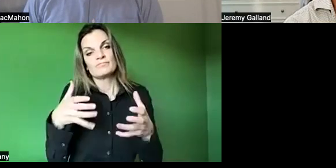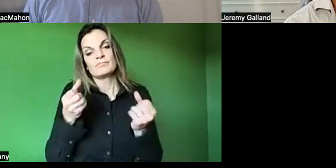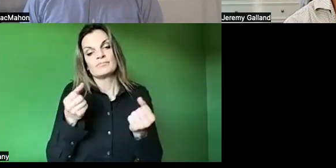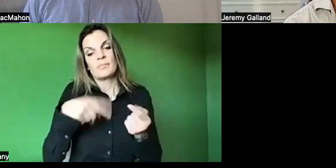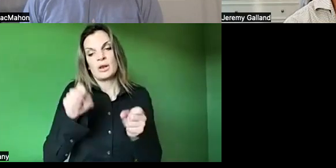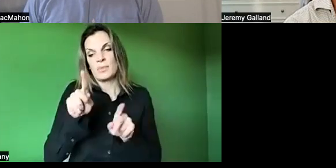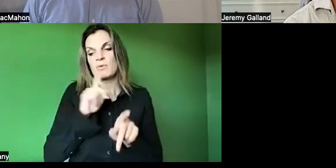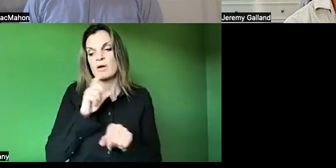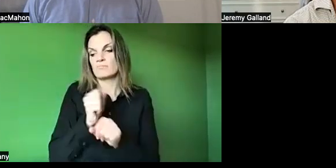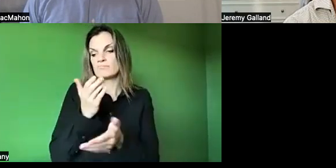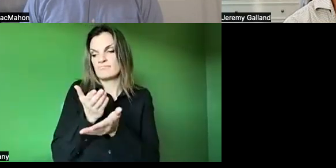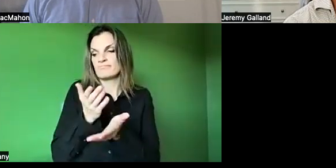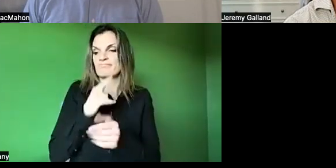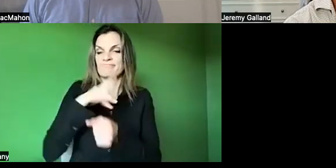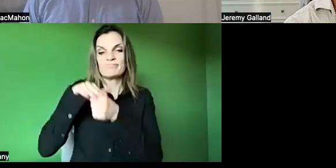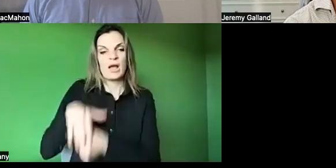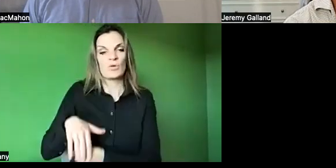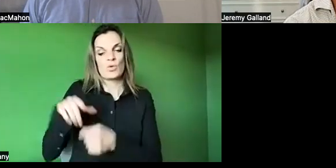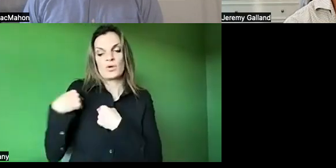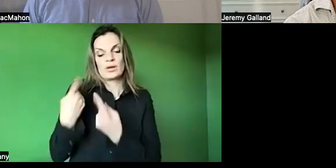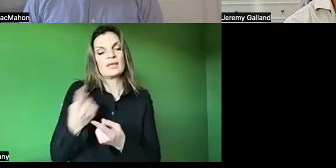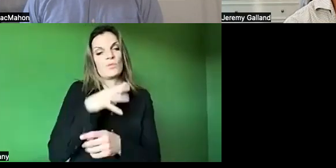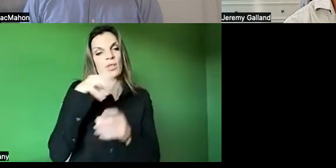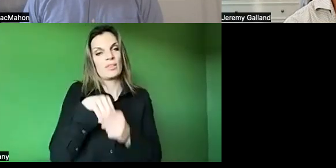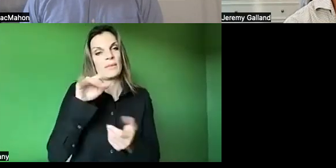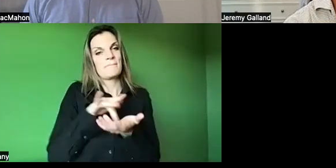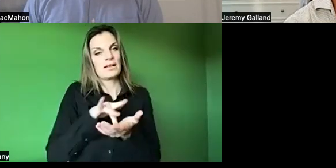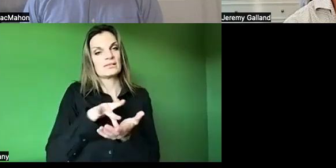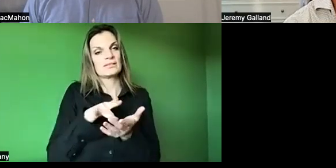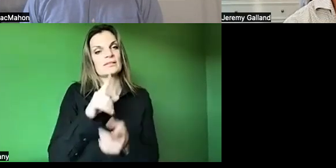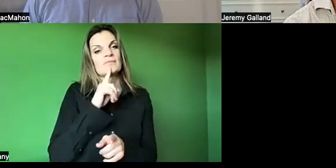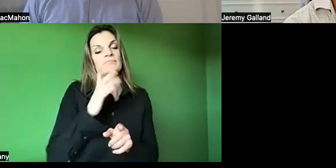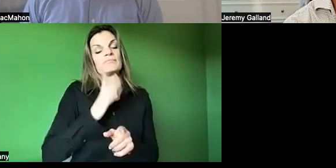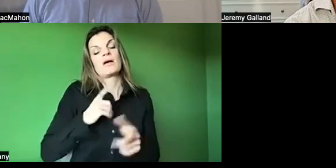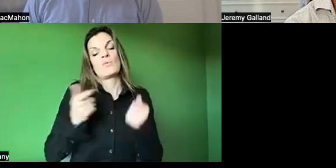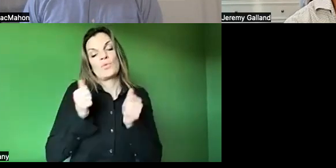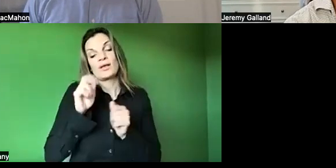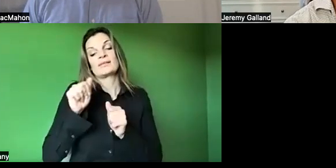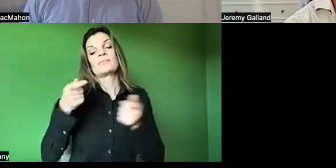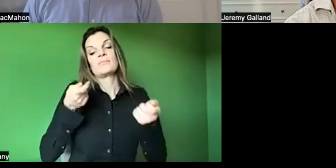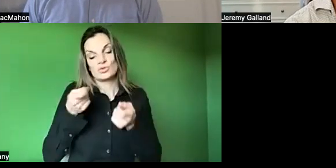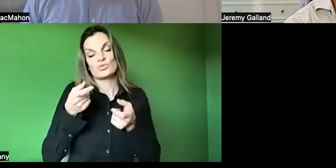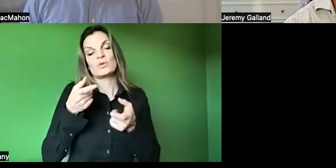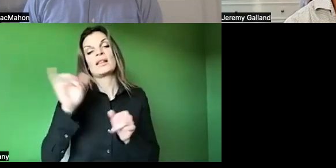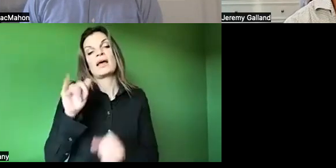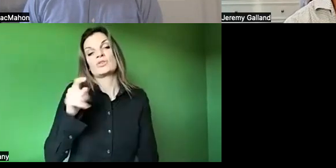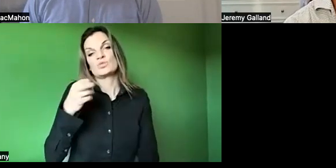minorities in medicine. And in that role as a dean, I've been an administrator, along with the things that Theresa said about budgets and hiring